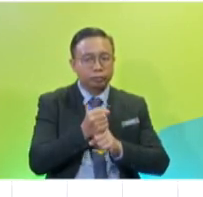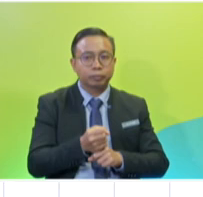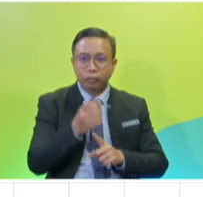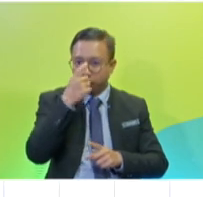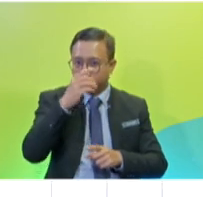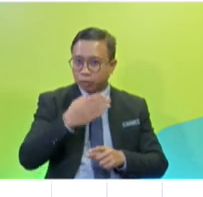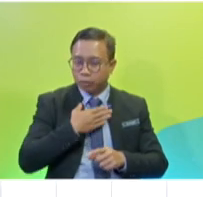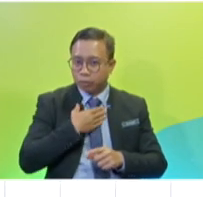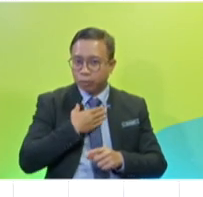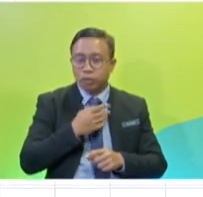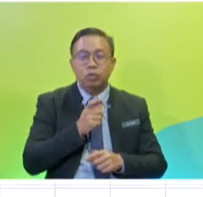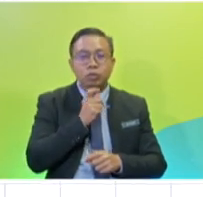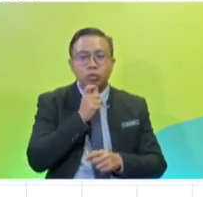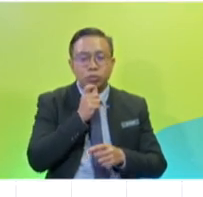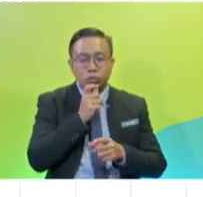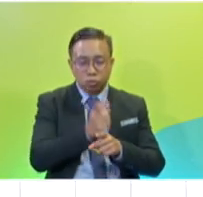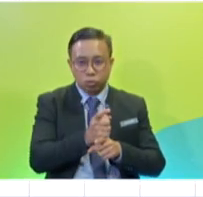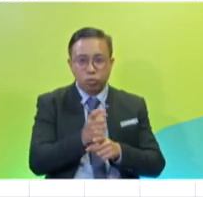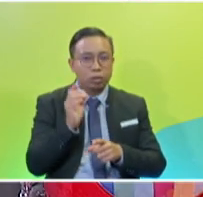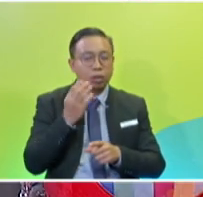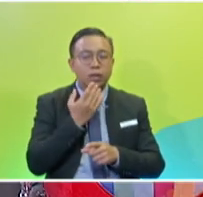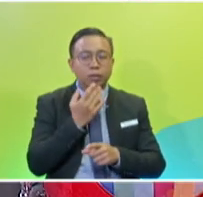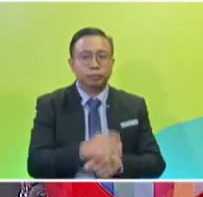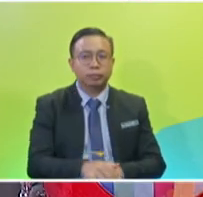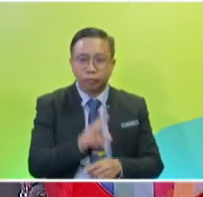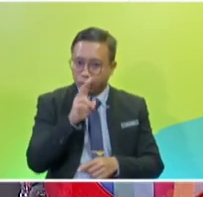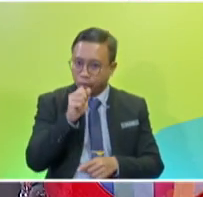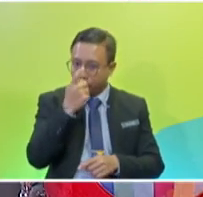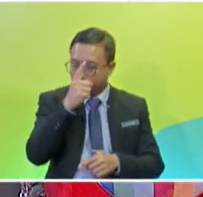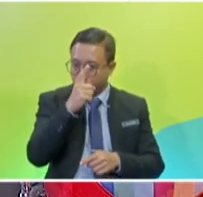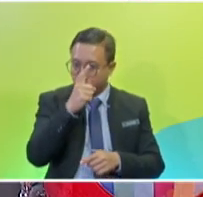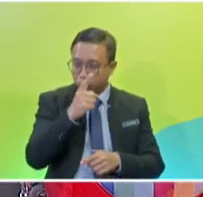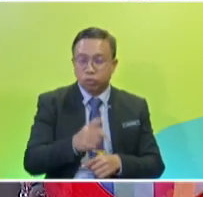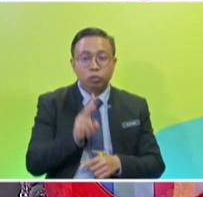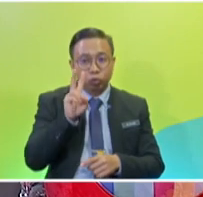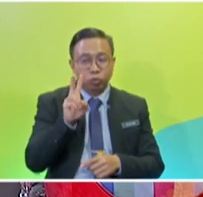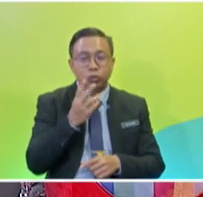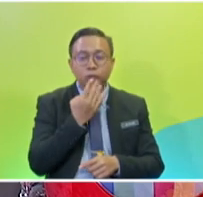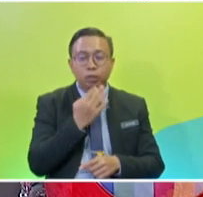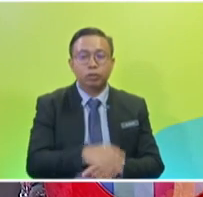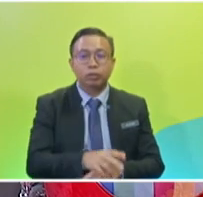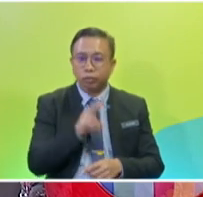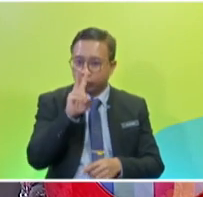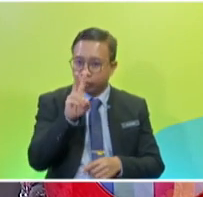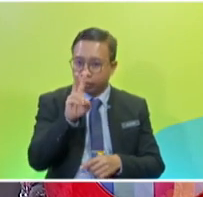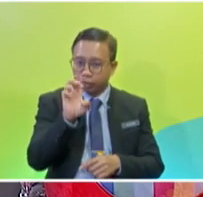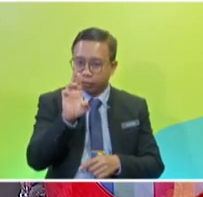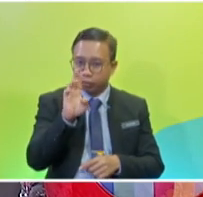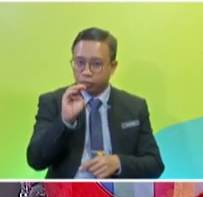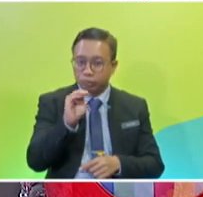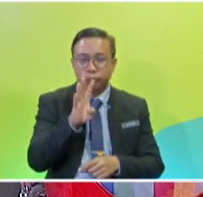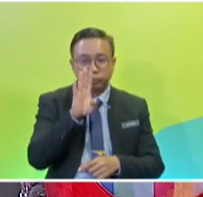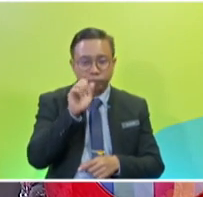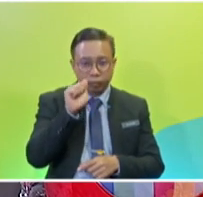my two colors. You have learned how to get your VAs for your two colors. V is for verb, A is for